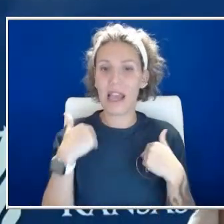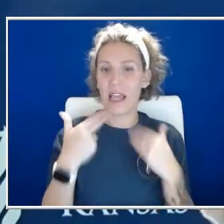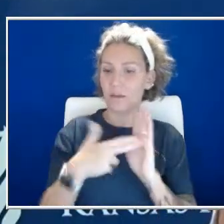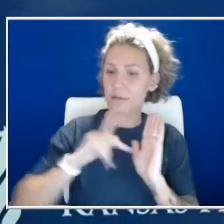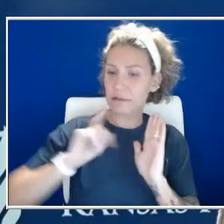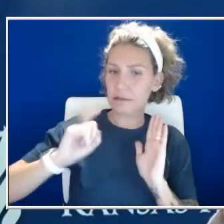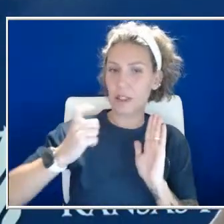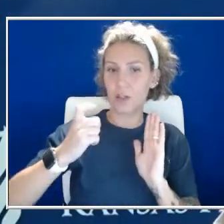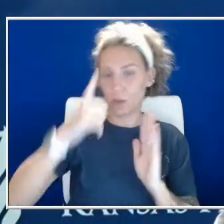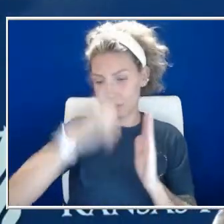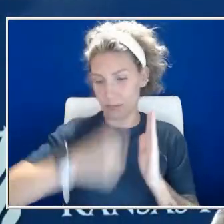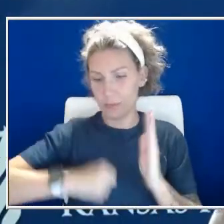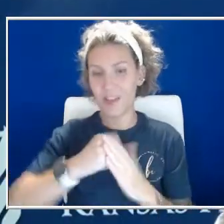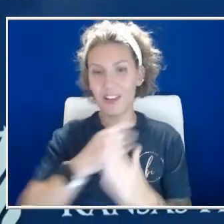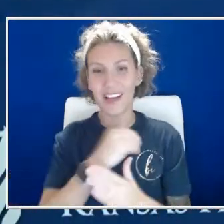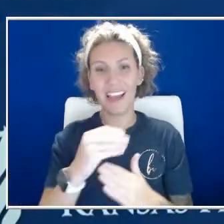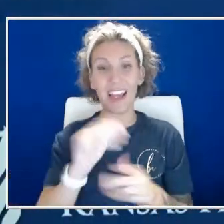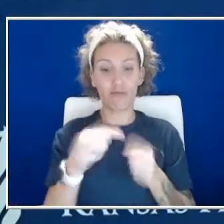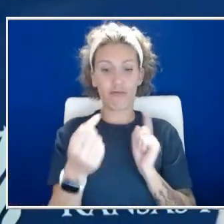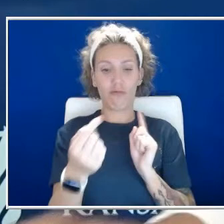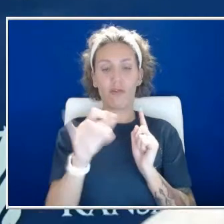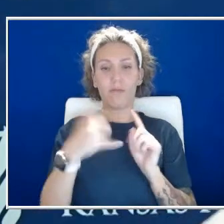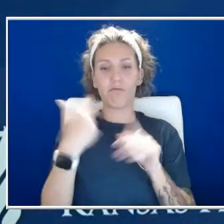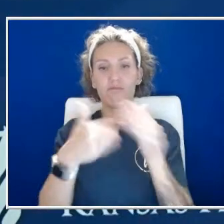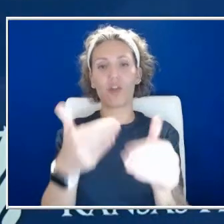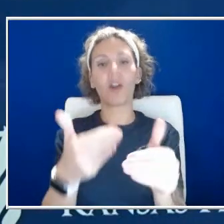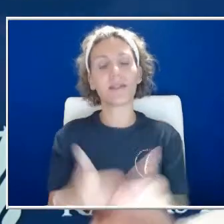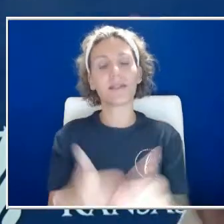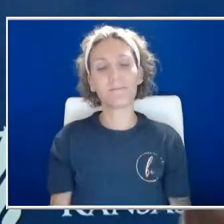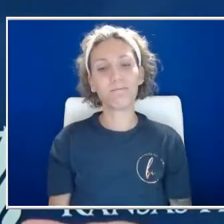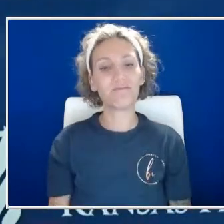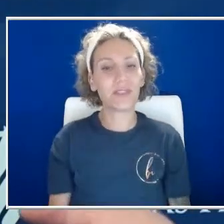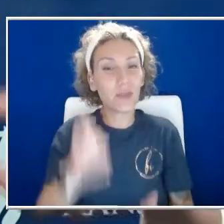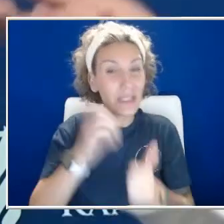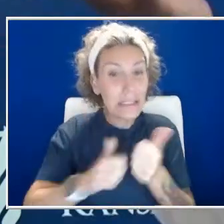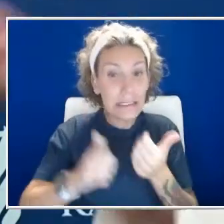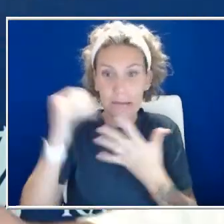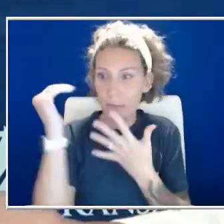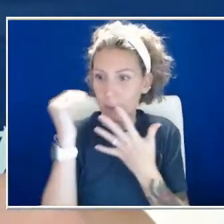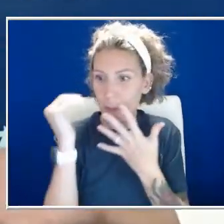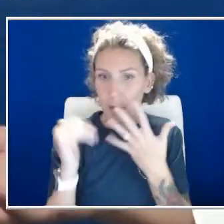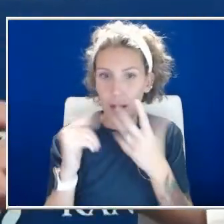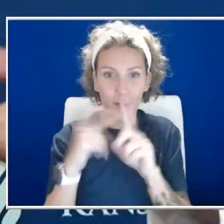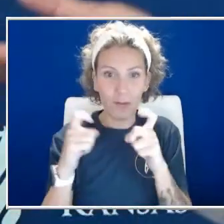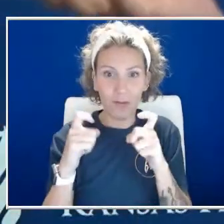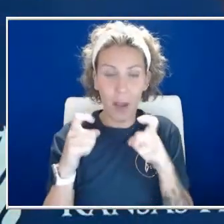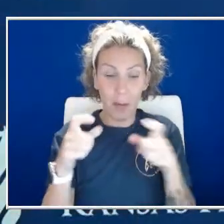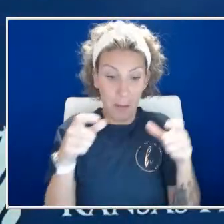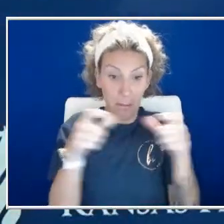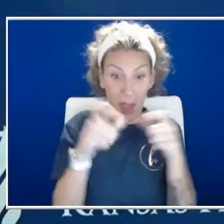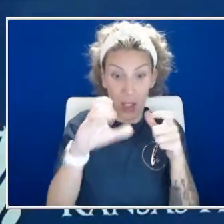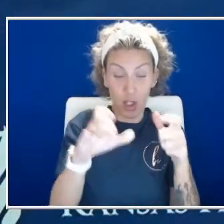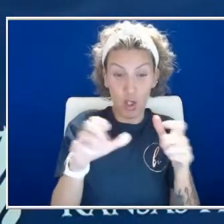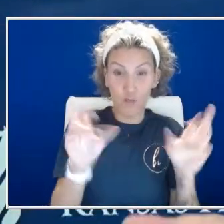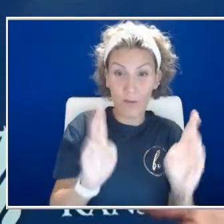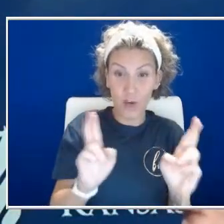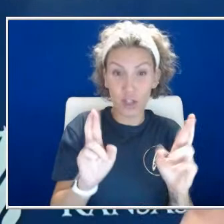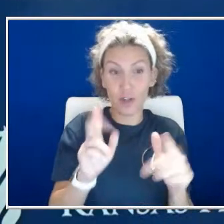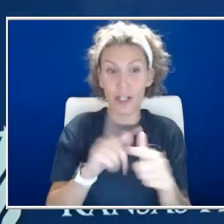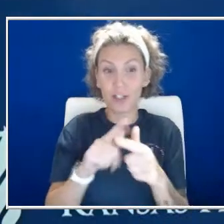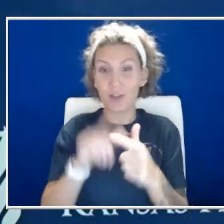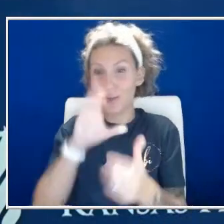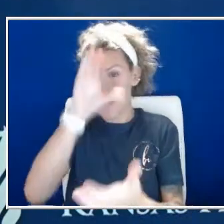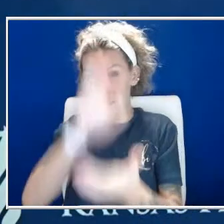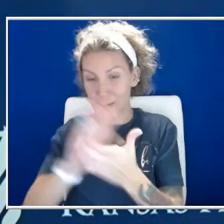chance for reversal of that process. So every step of the way, from the magnet on your refrigerator to your husband recognizing these